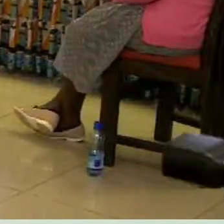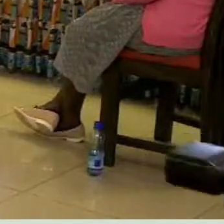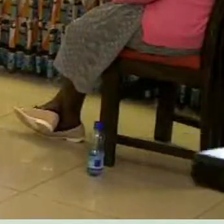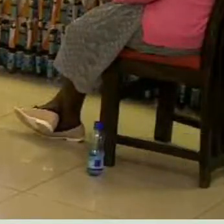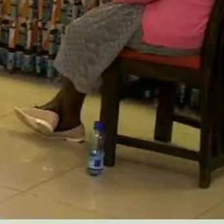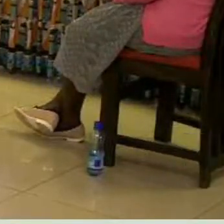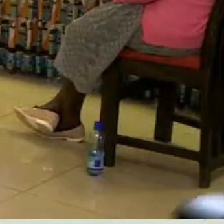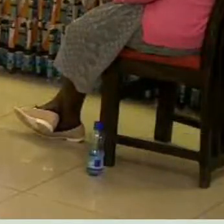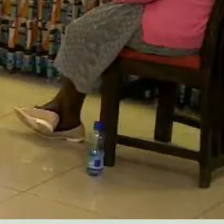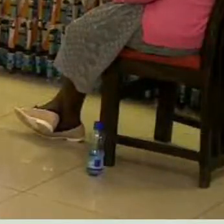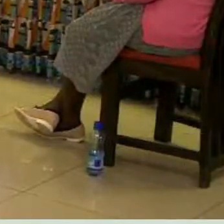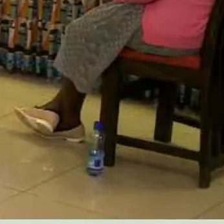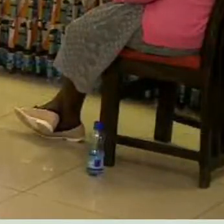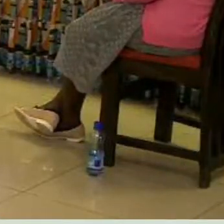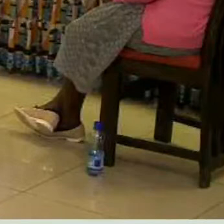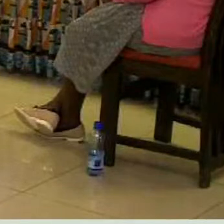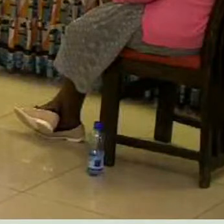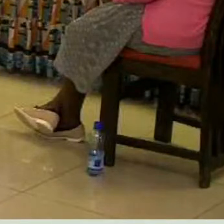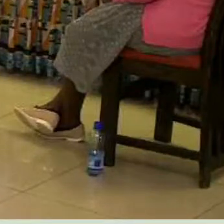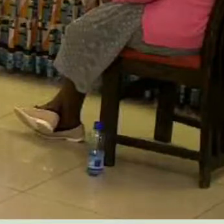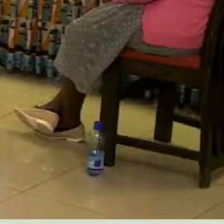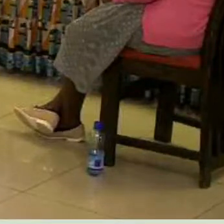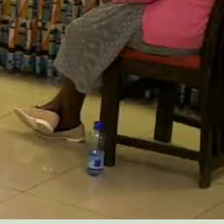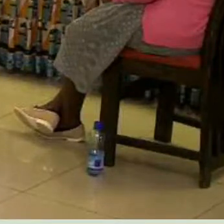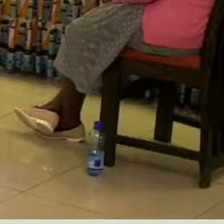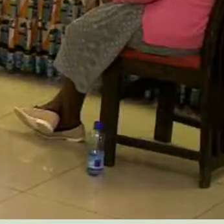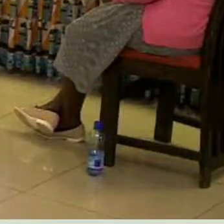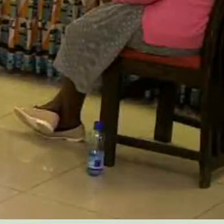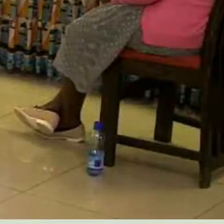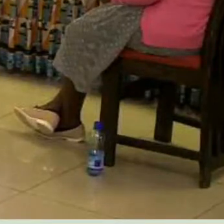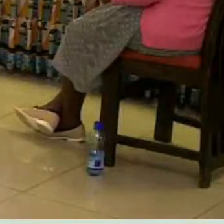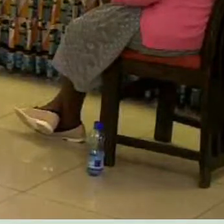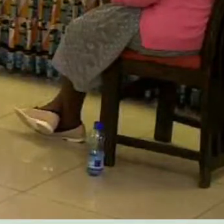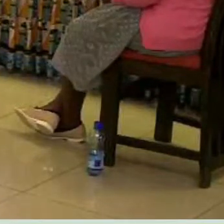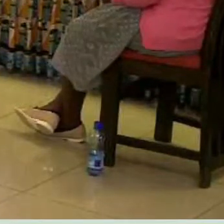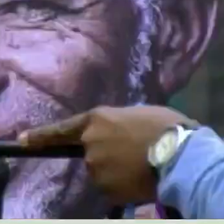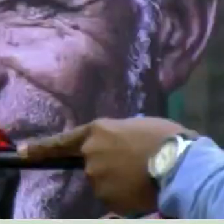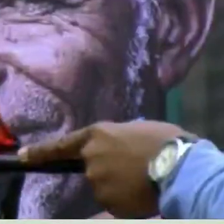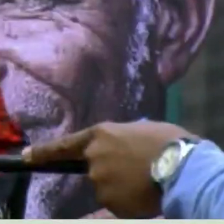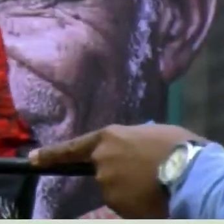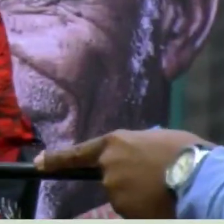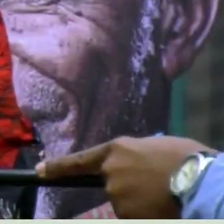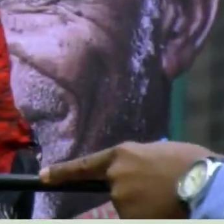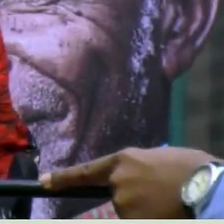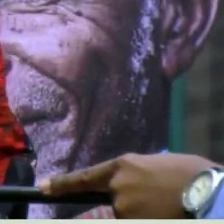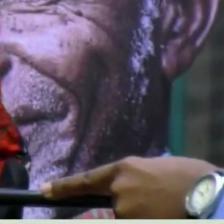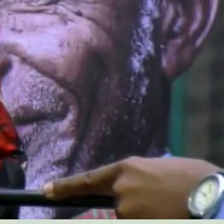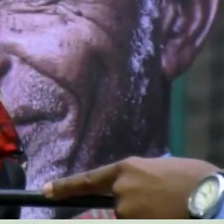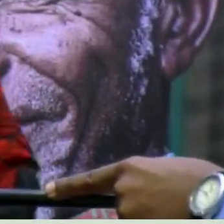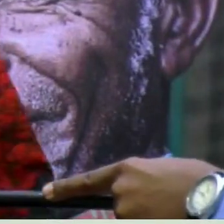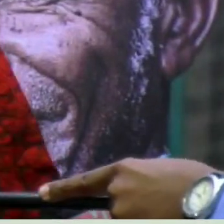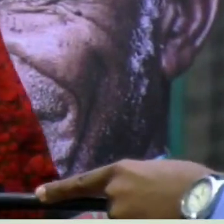As I was saying, yeah, MTP 3, MTP 2, MTP 3 also